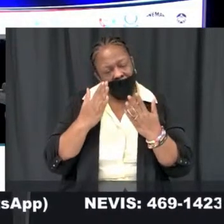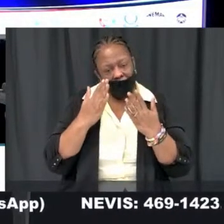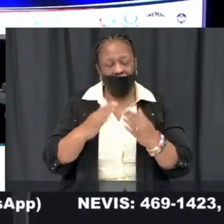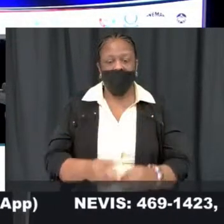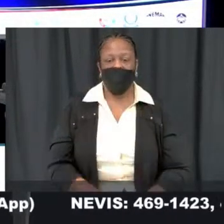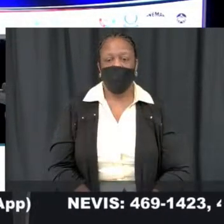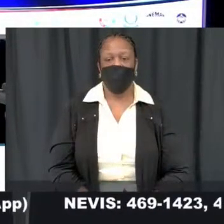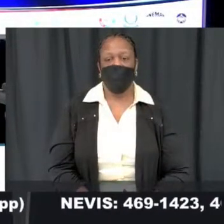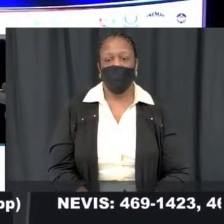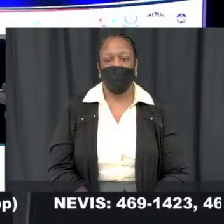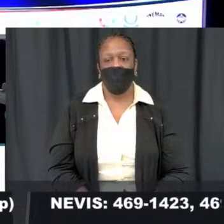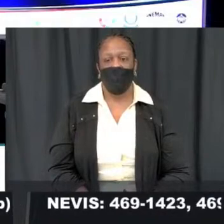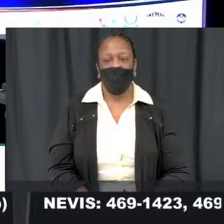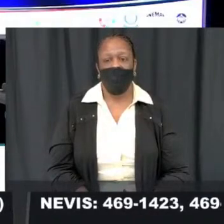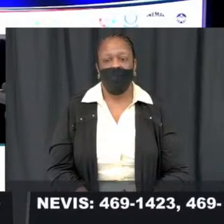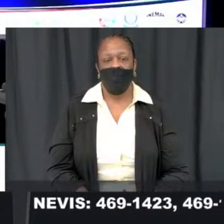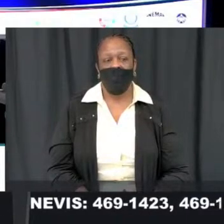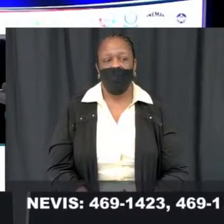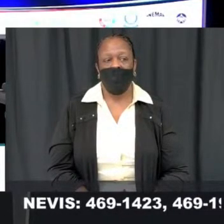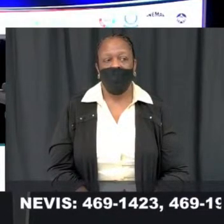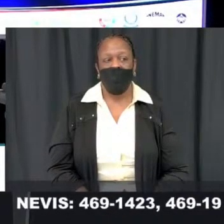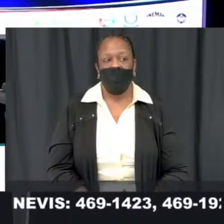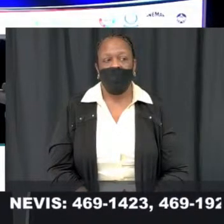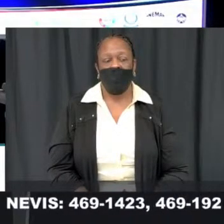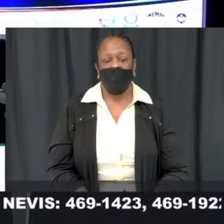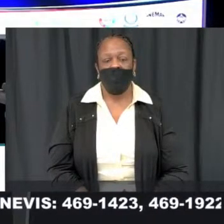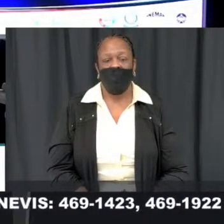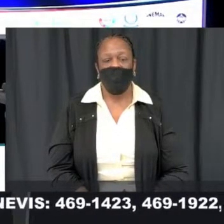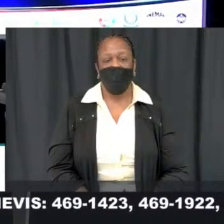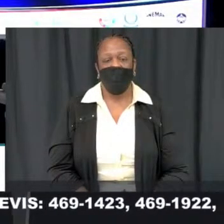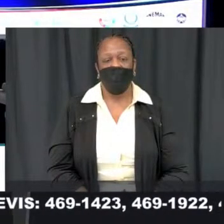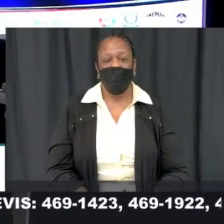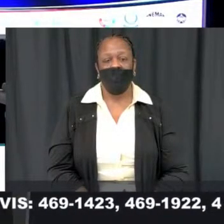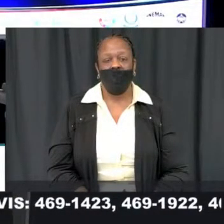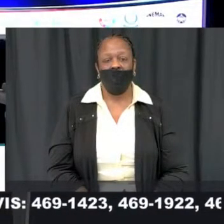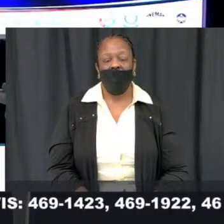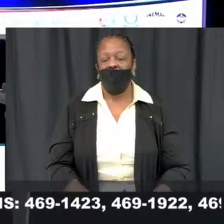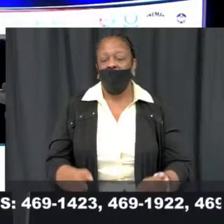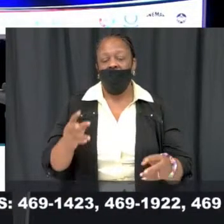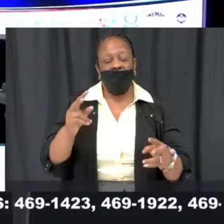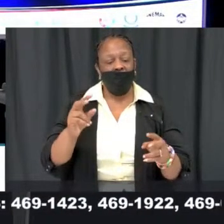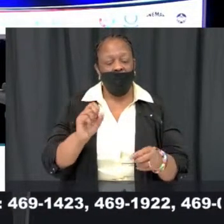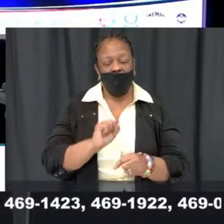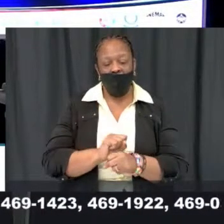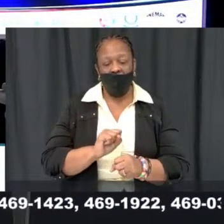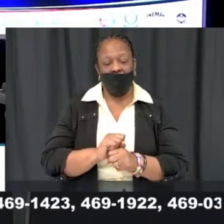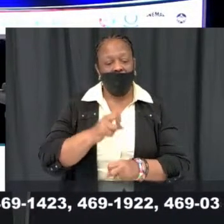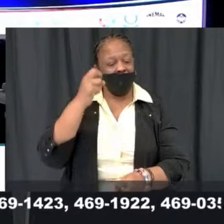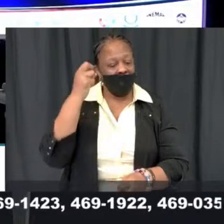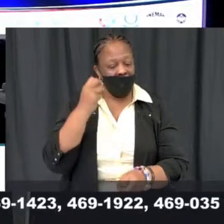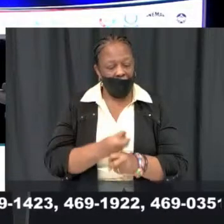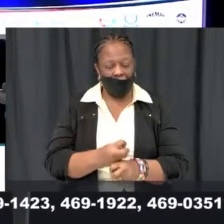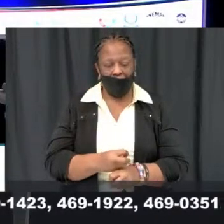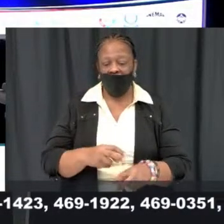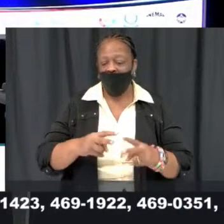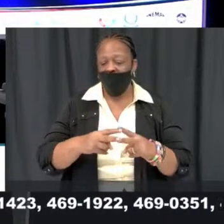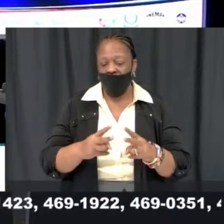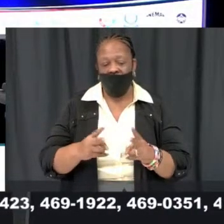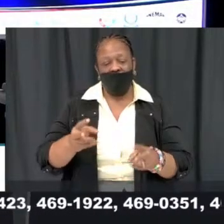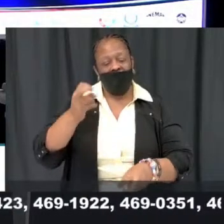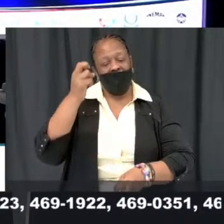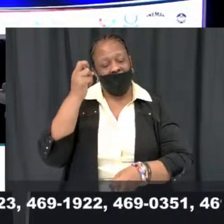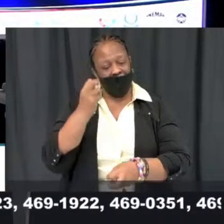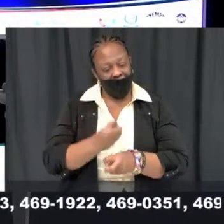today and speak and come to the defense of our team. They have been working hard. Not once have I